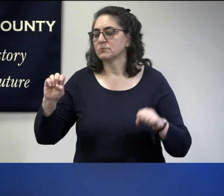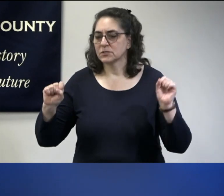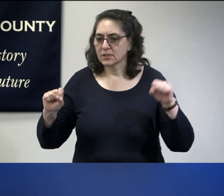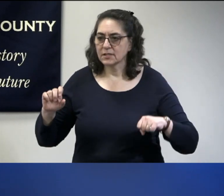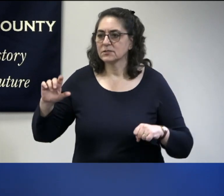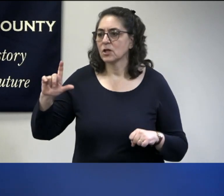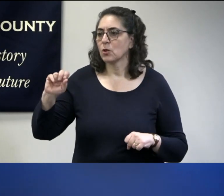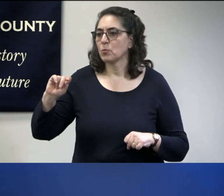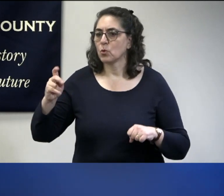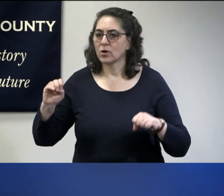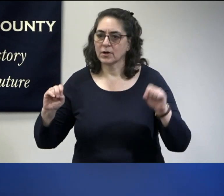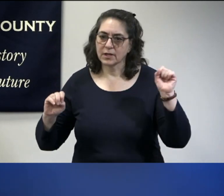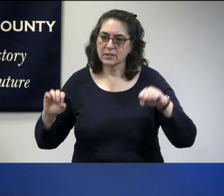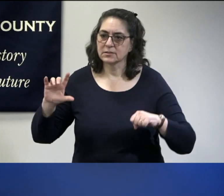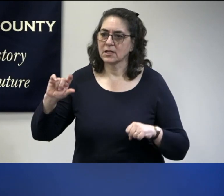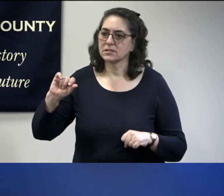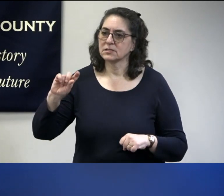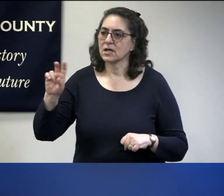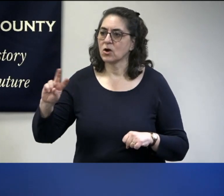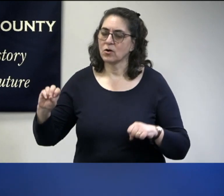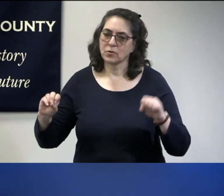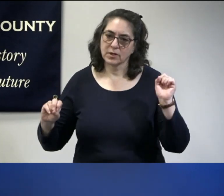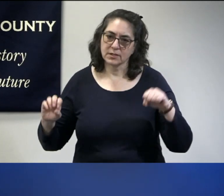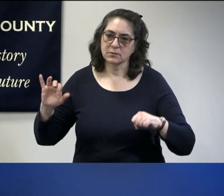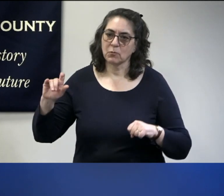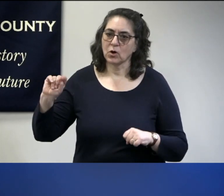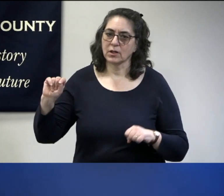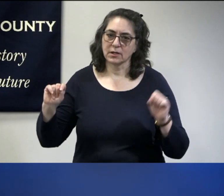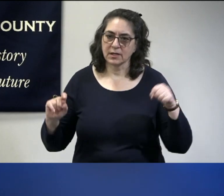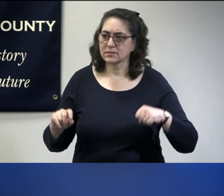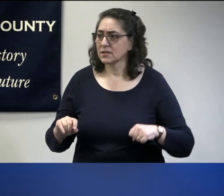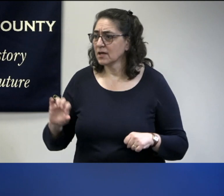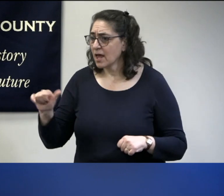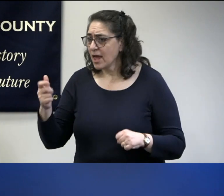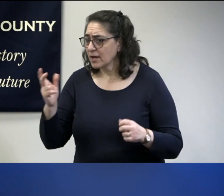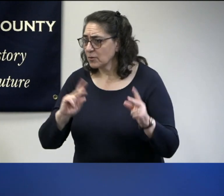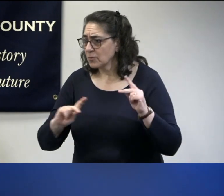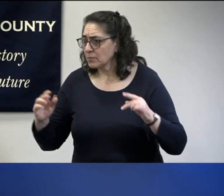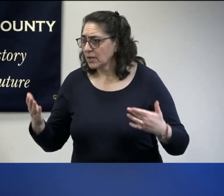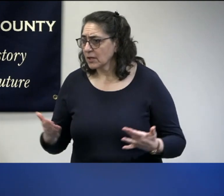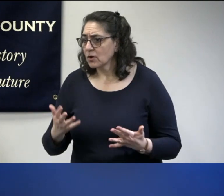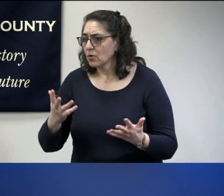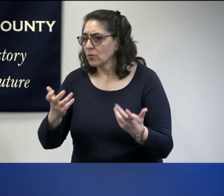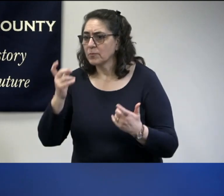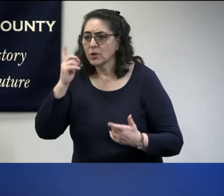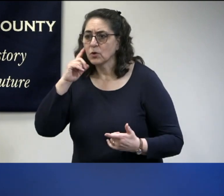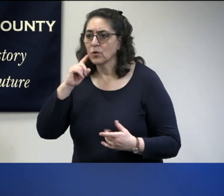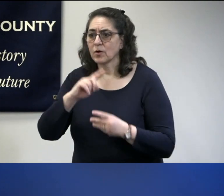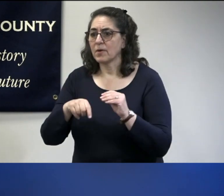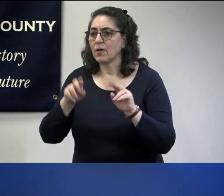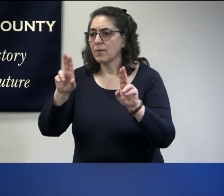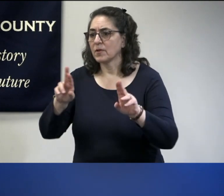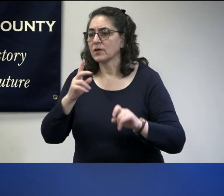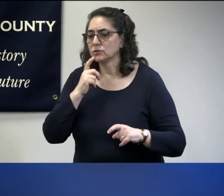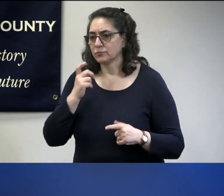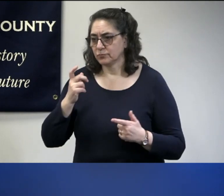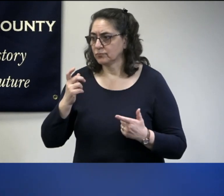Director Lazaro, yes. Director Bartlett, yes. Does anyone present desire to be heard on the application Kelly just described to